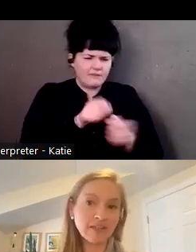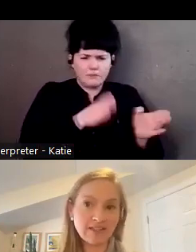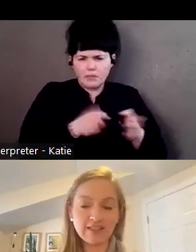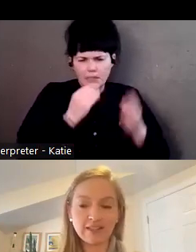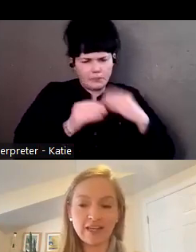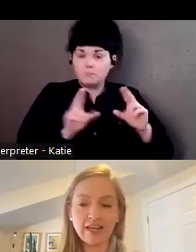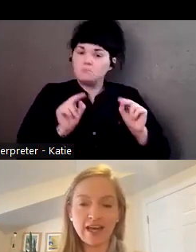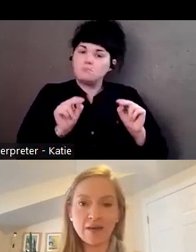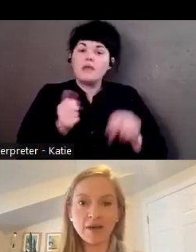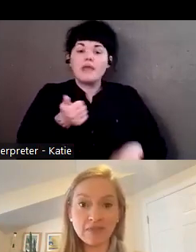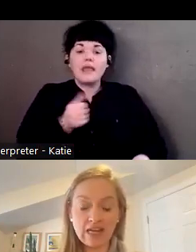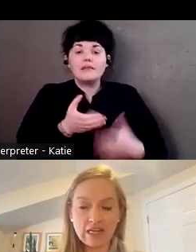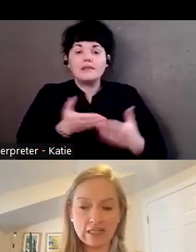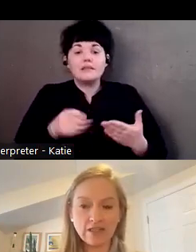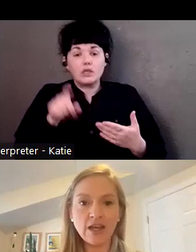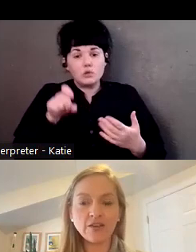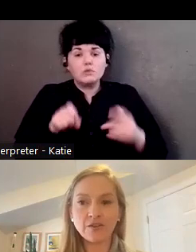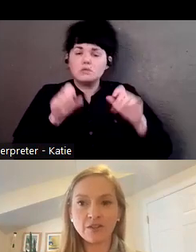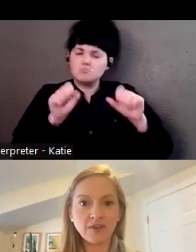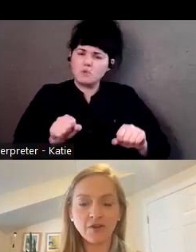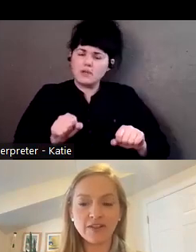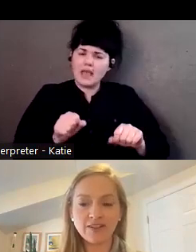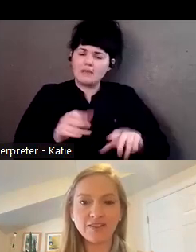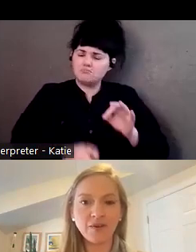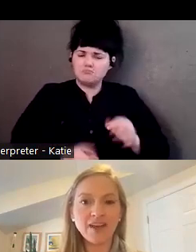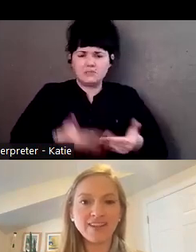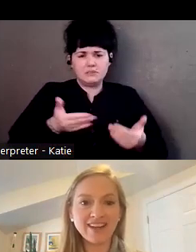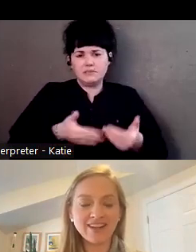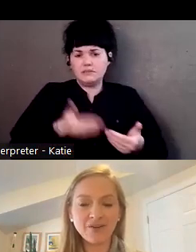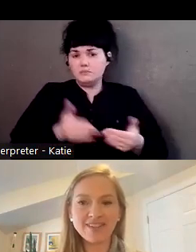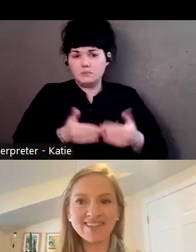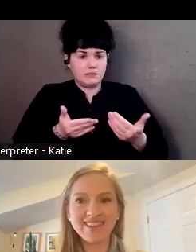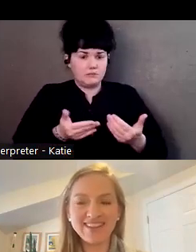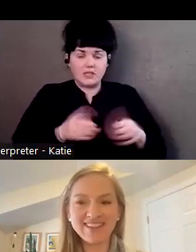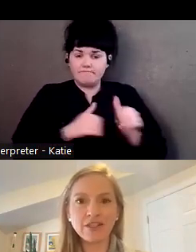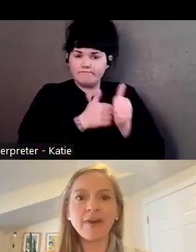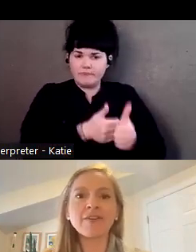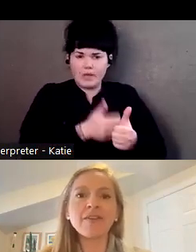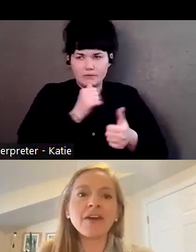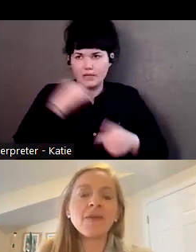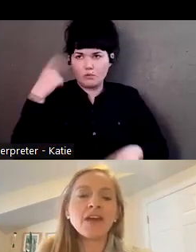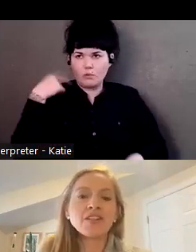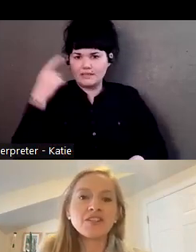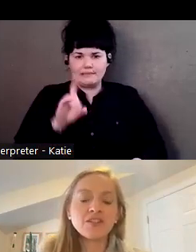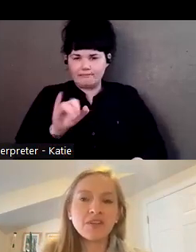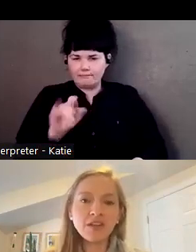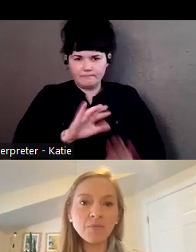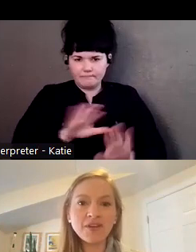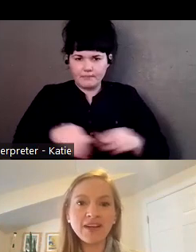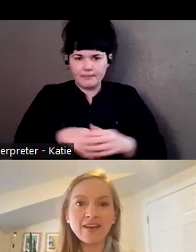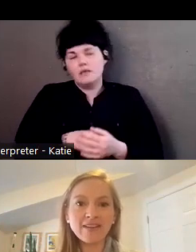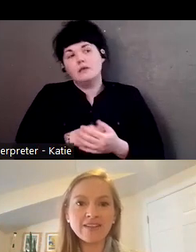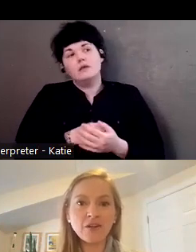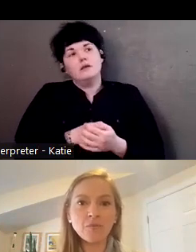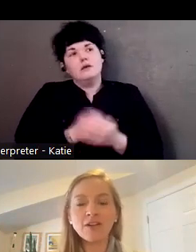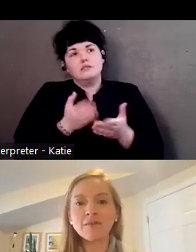very realistically obtained. You don't need to do anything crazy. So that goes into just a little background there. Just some things I hope that you